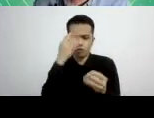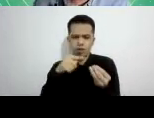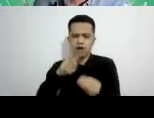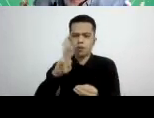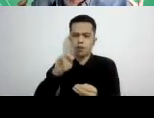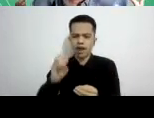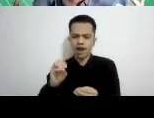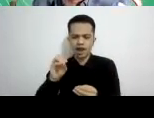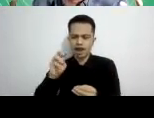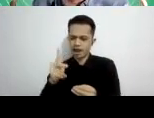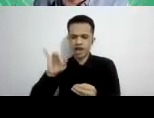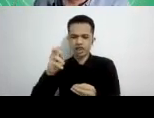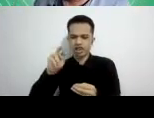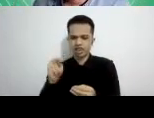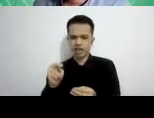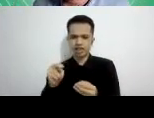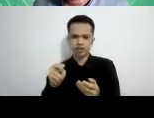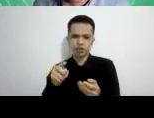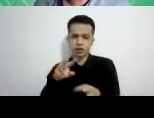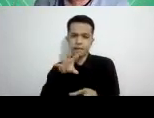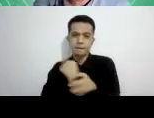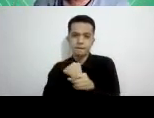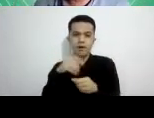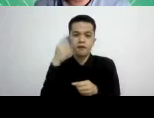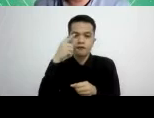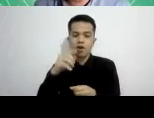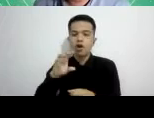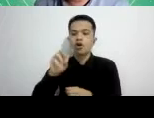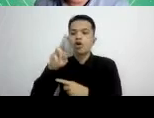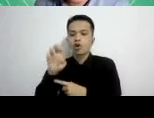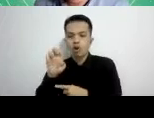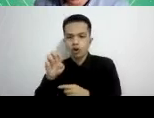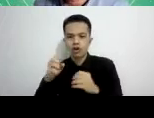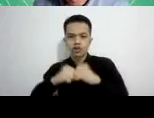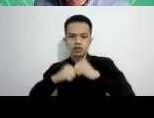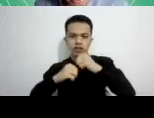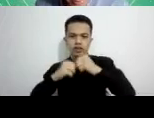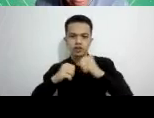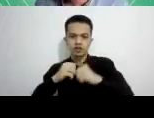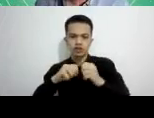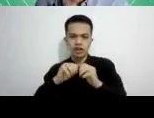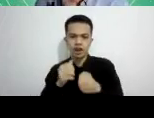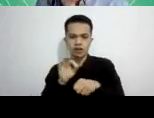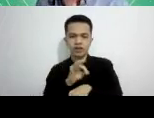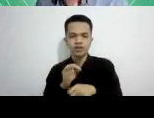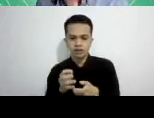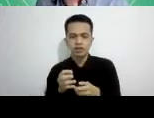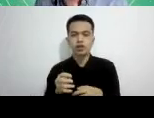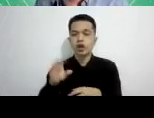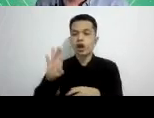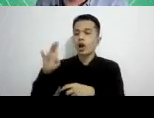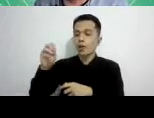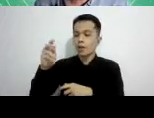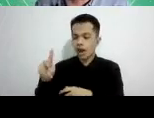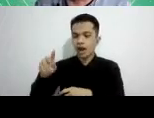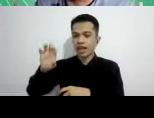it's very, it's part of the core structure of how blockchain operates. Because in the same concept, blockchains